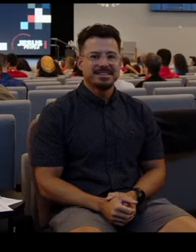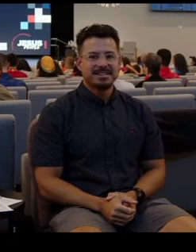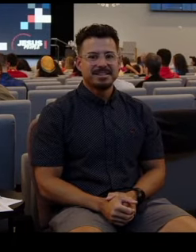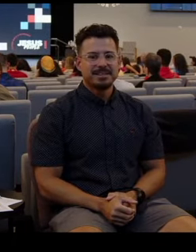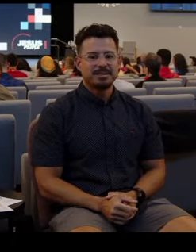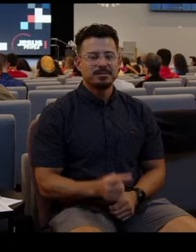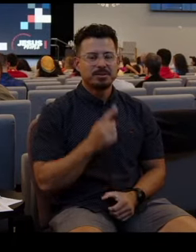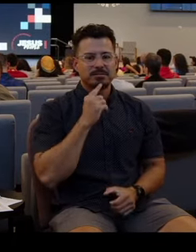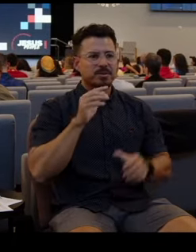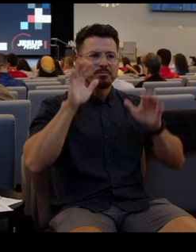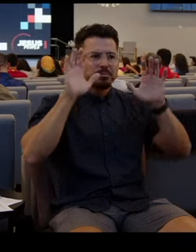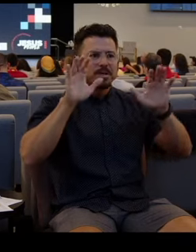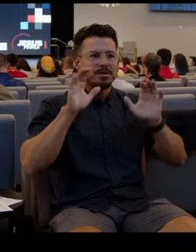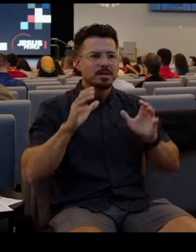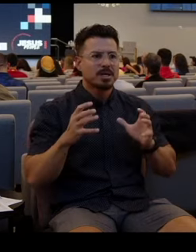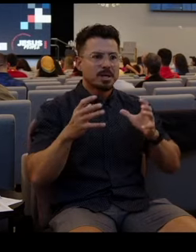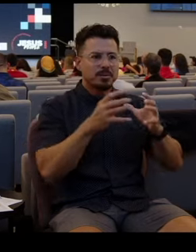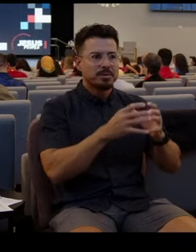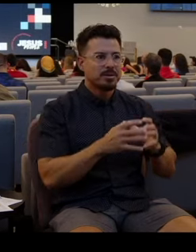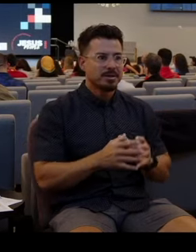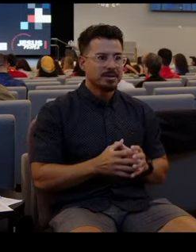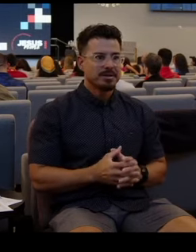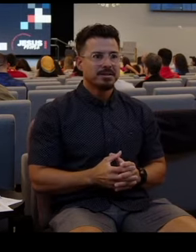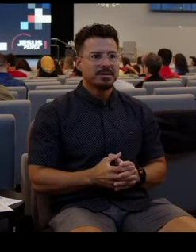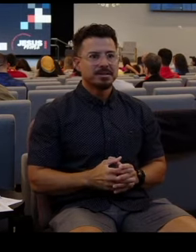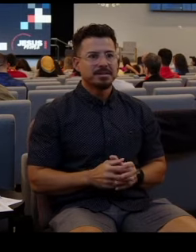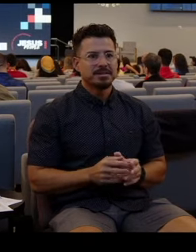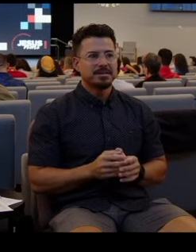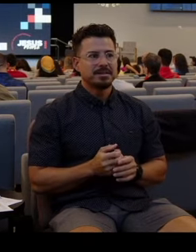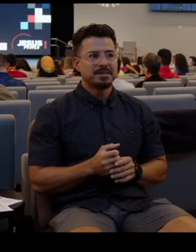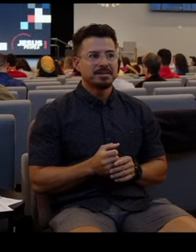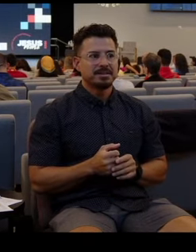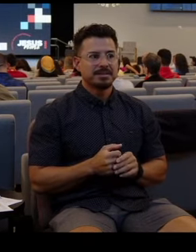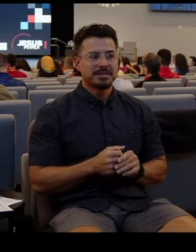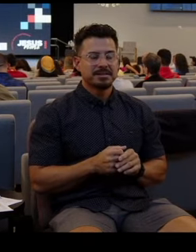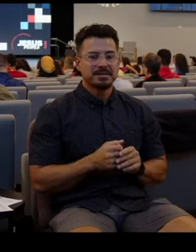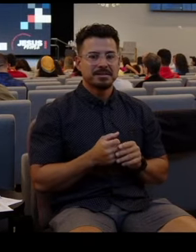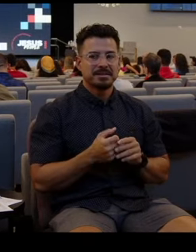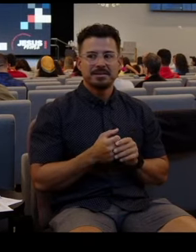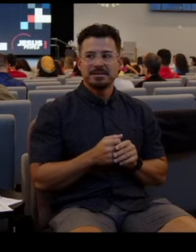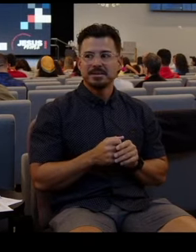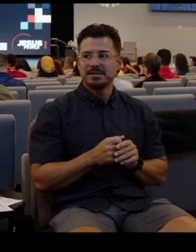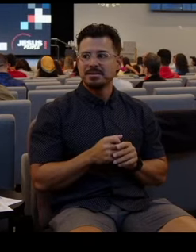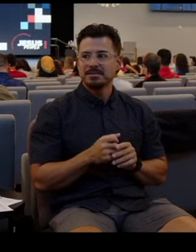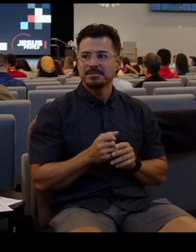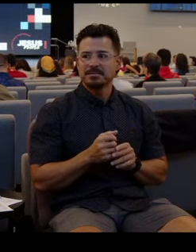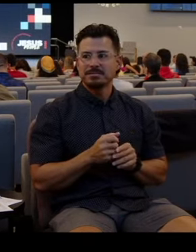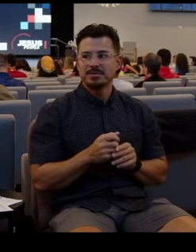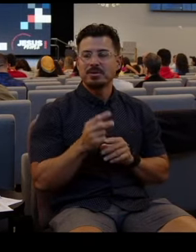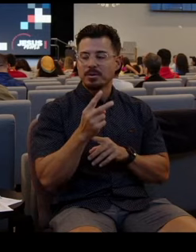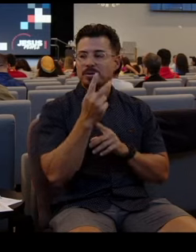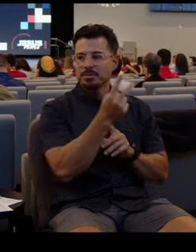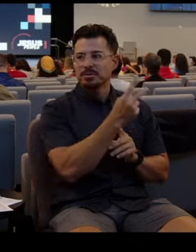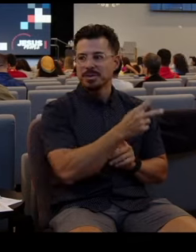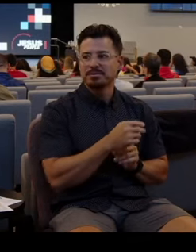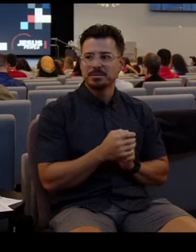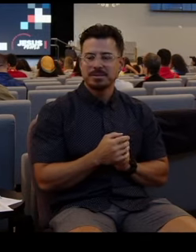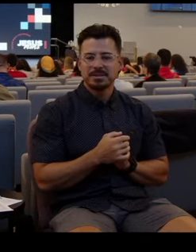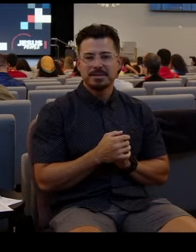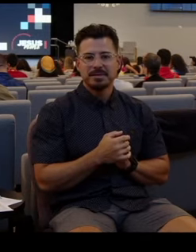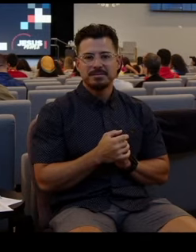We had amazing couples in our church that were fully functional when I got saved. The King, Frank and Susan King,